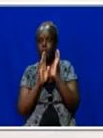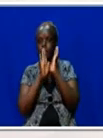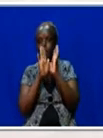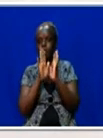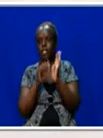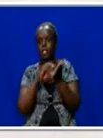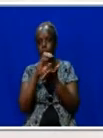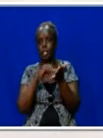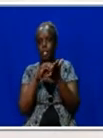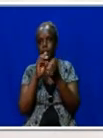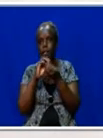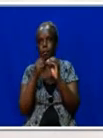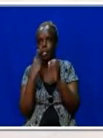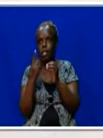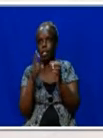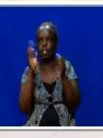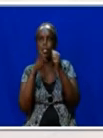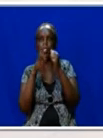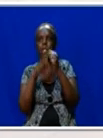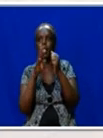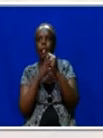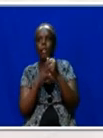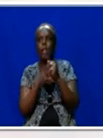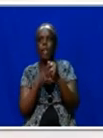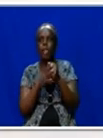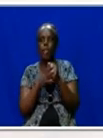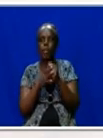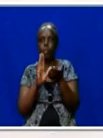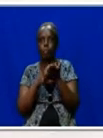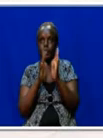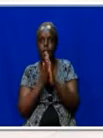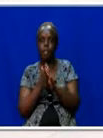the center? 9. 9